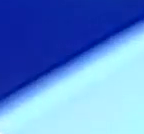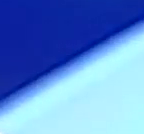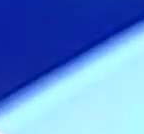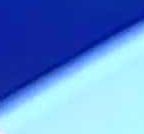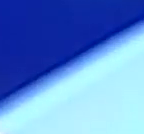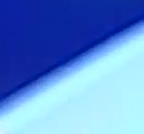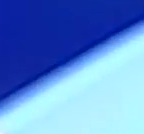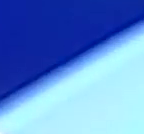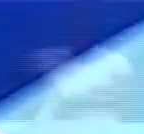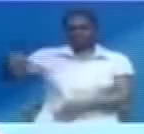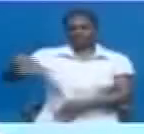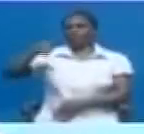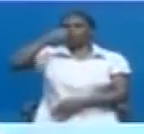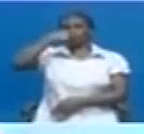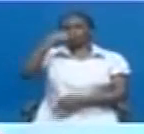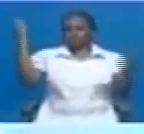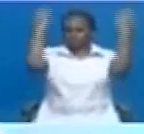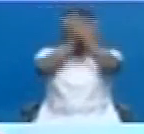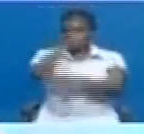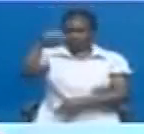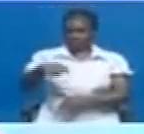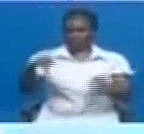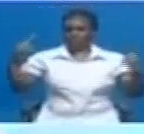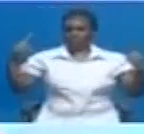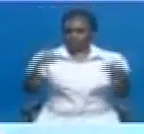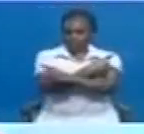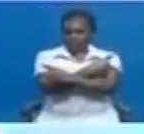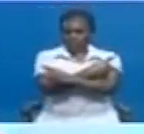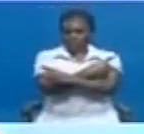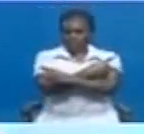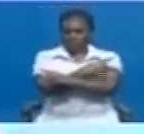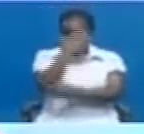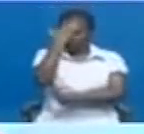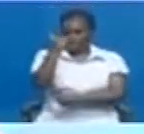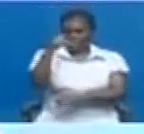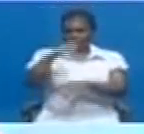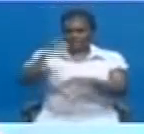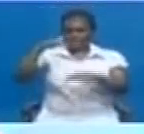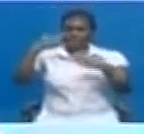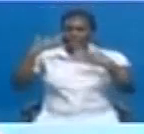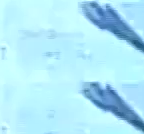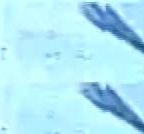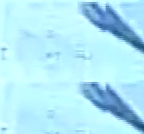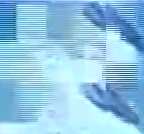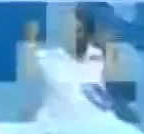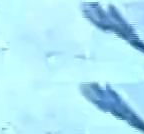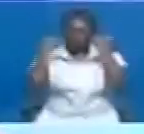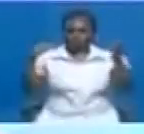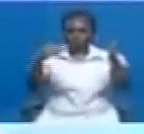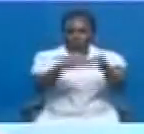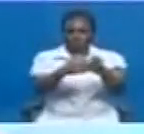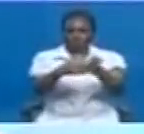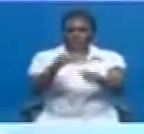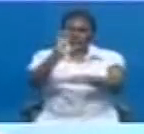The debate on the polio vaccine has tonight taken a different twist, with a polio victim going to court to stop the Catholic Church